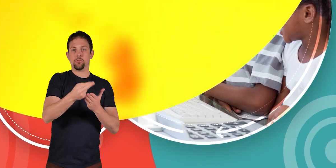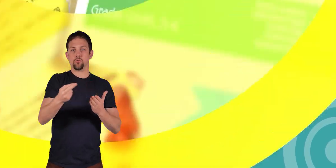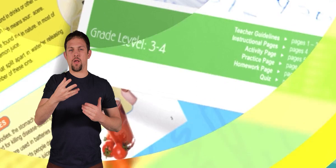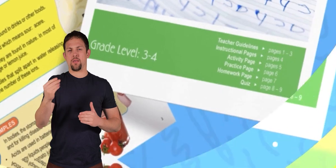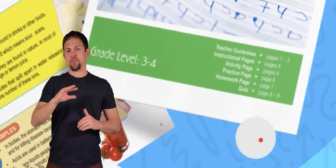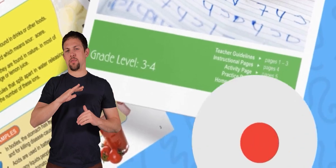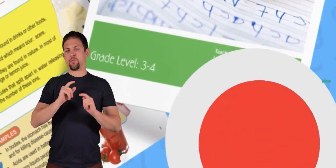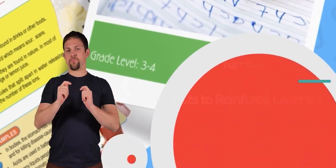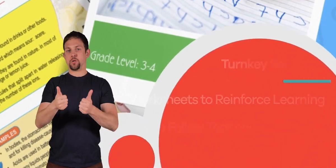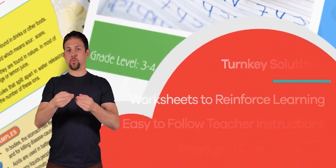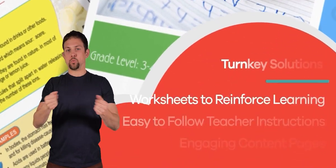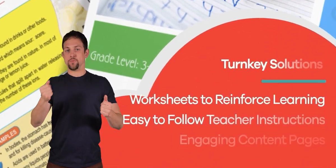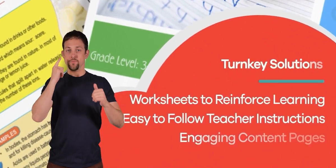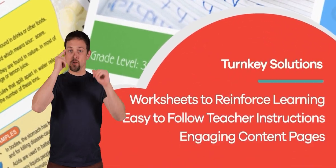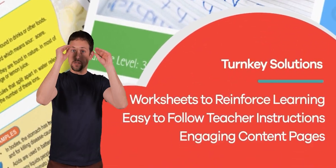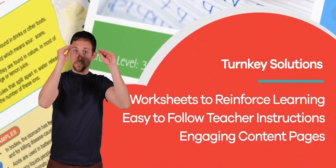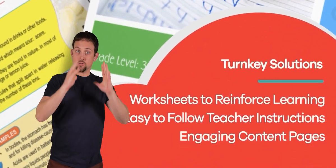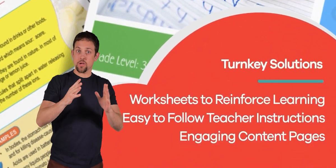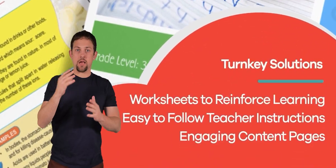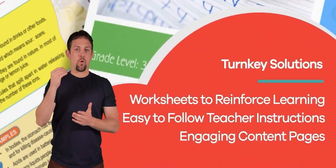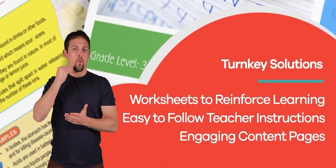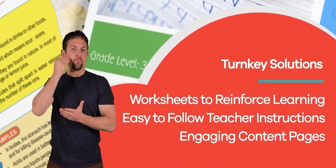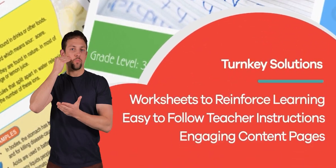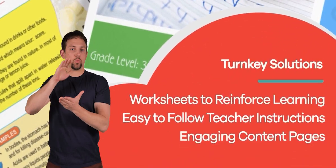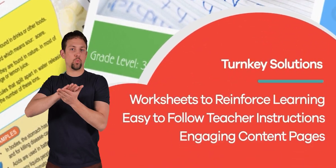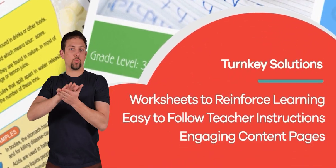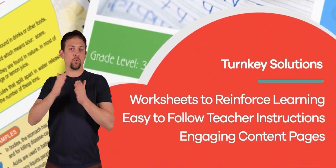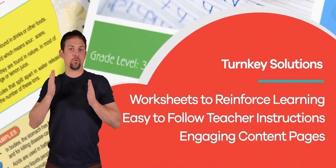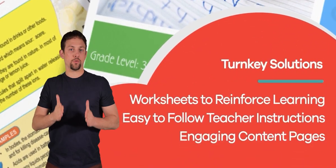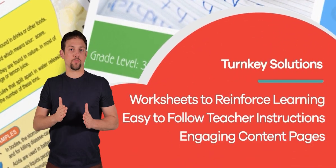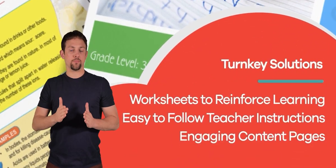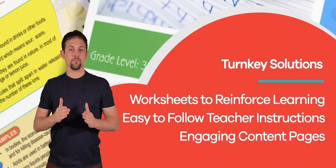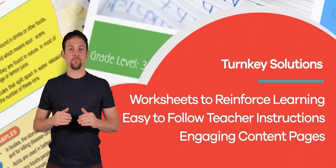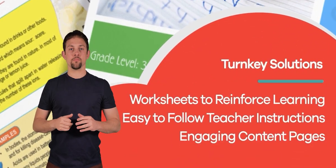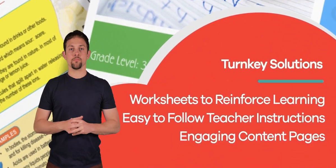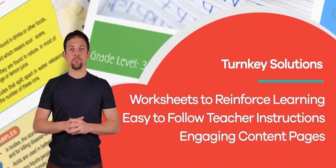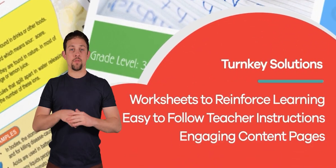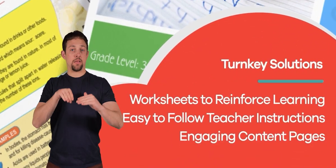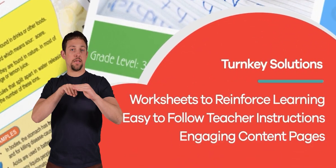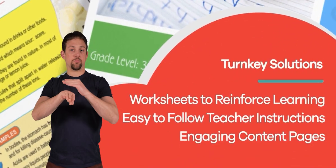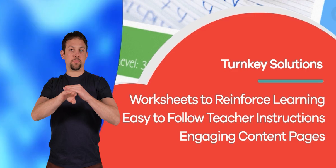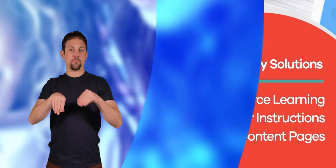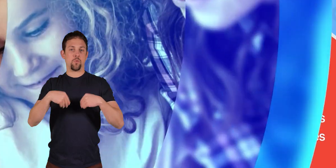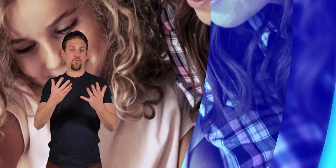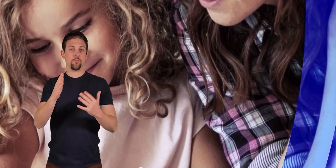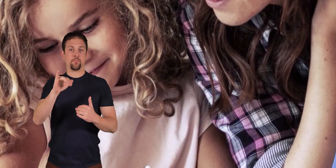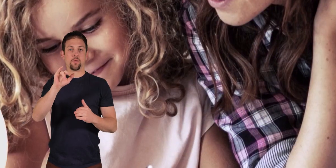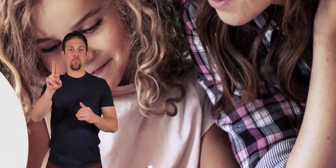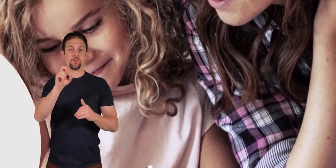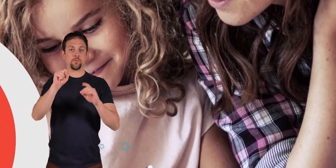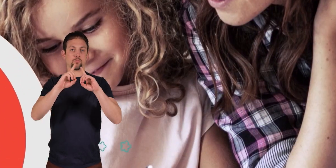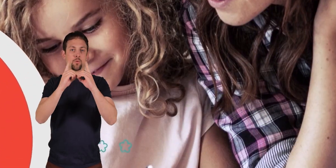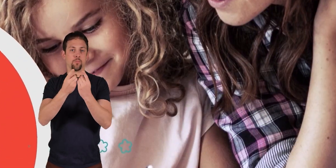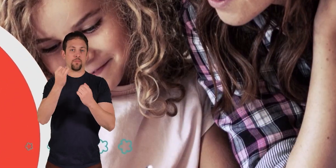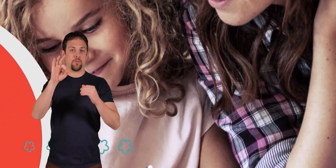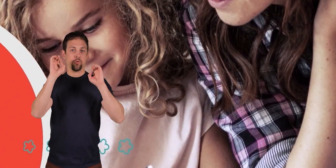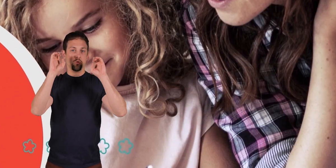resources and turnkey solutions for teachers and homeschoolers. . . . . . . .